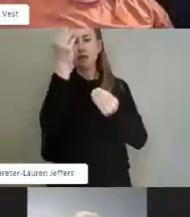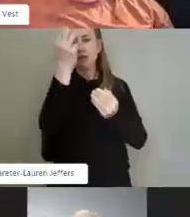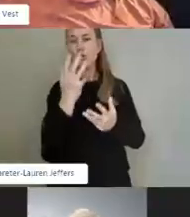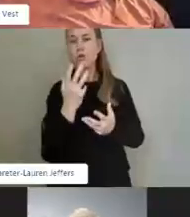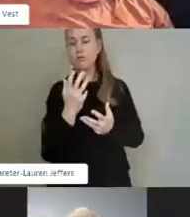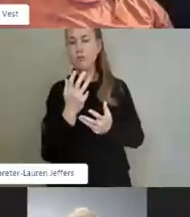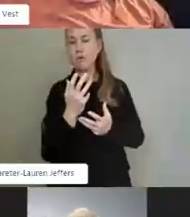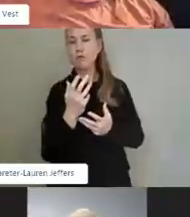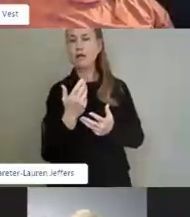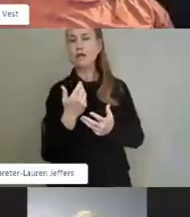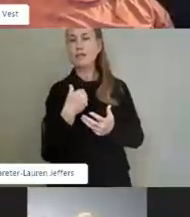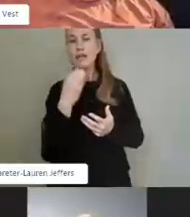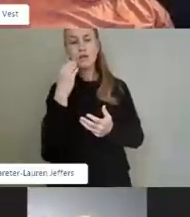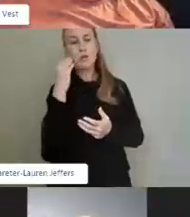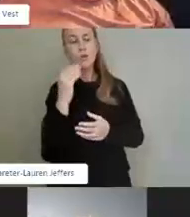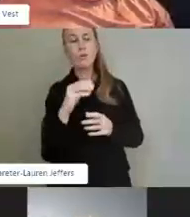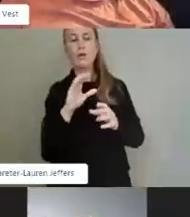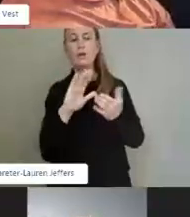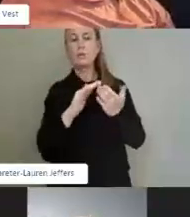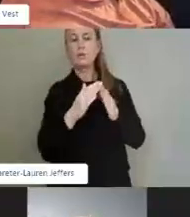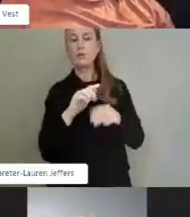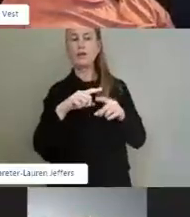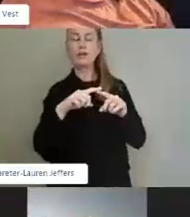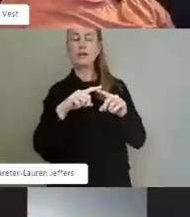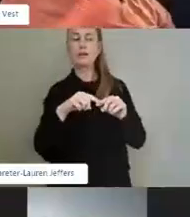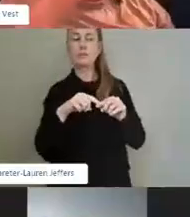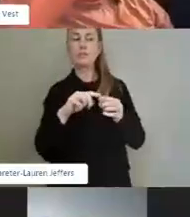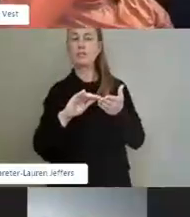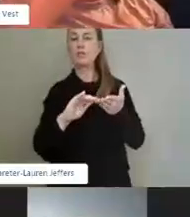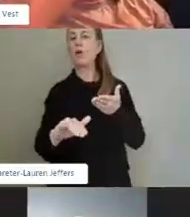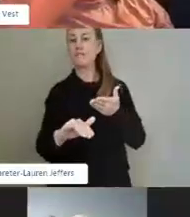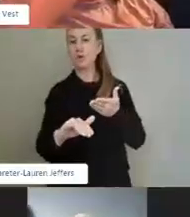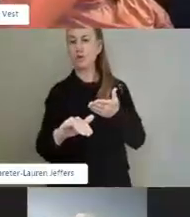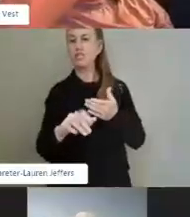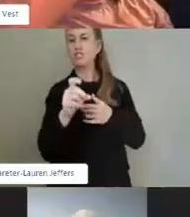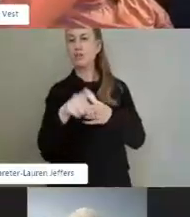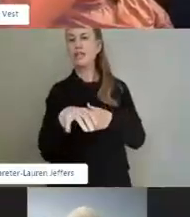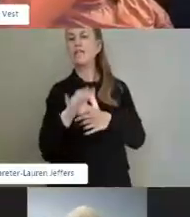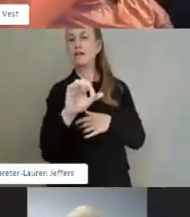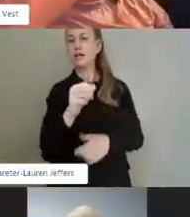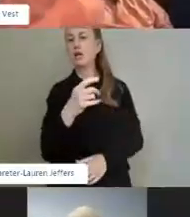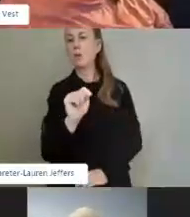home community-based services waiver. So now they're in a position that they need to find an apartment as well.